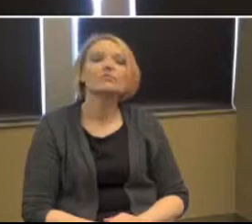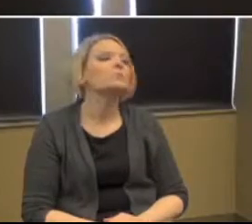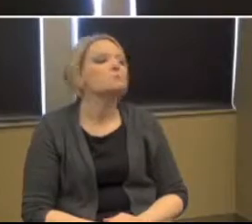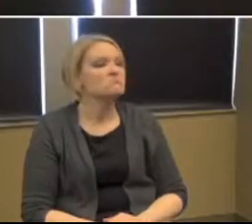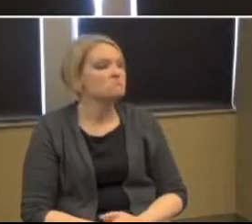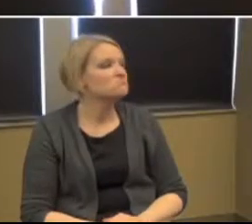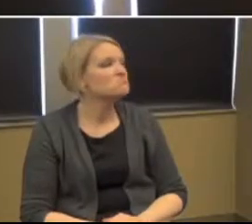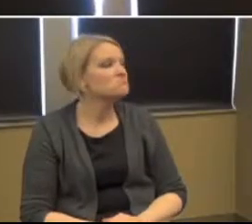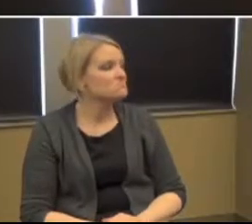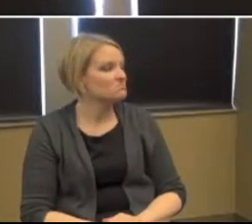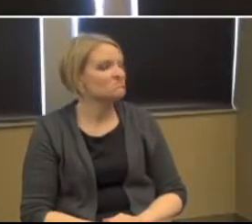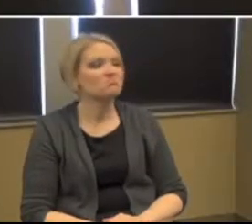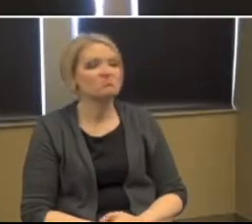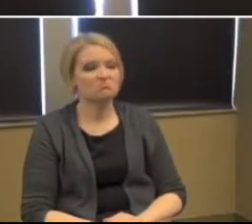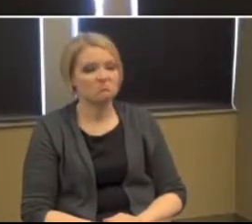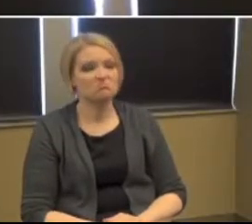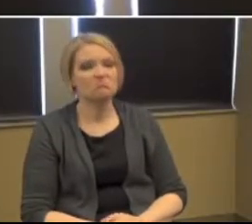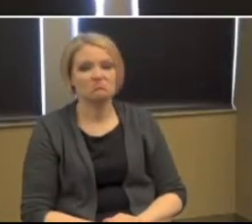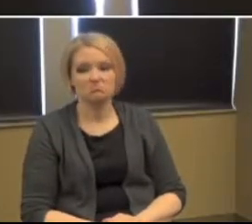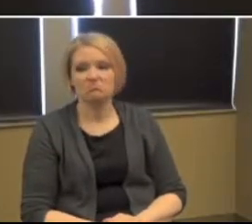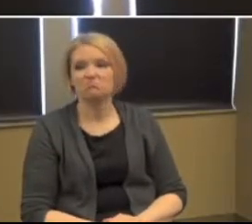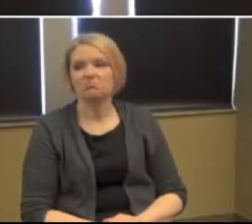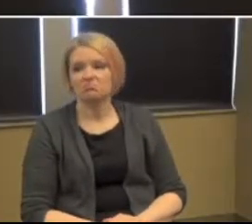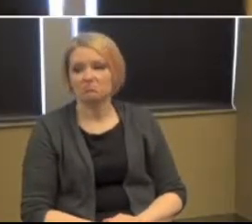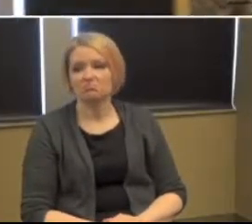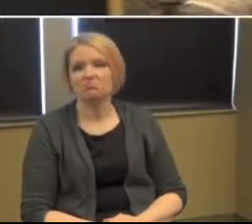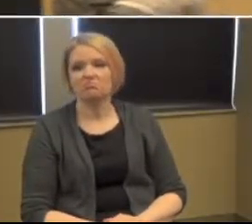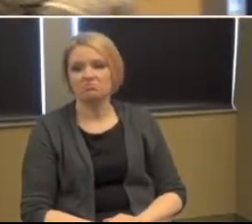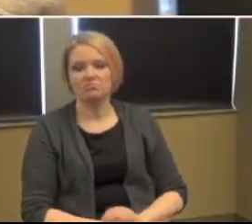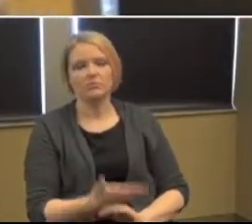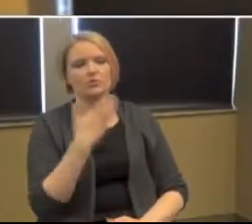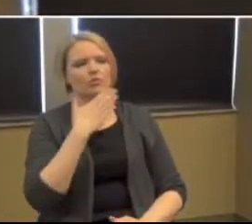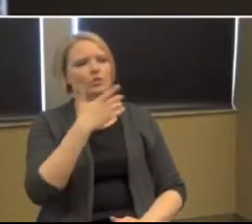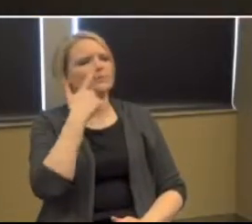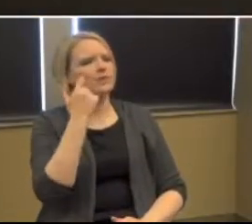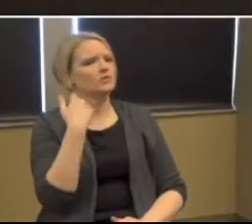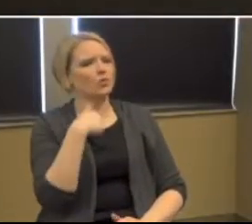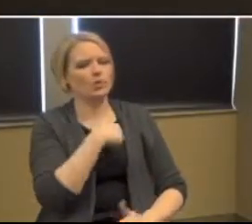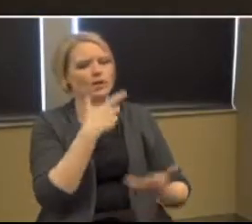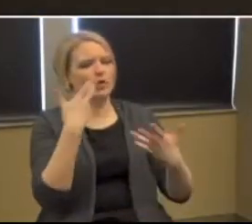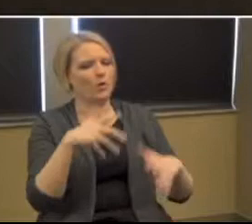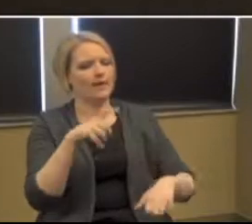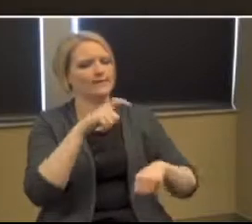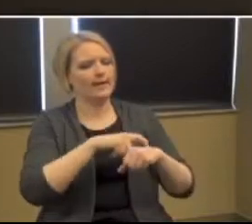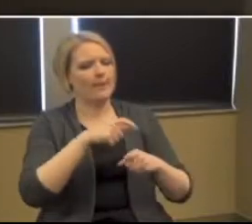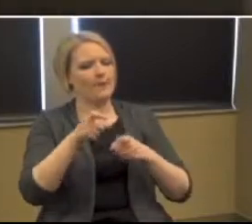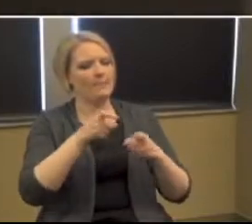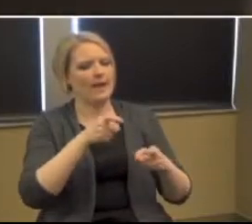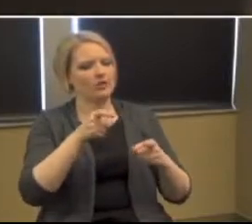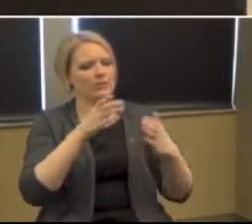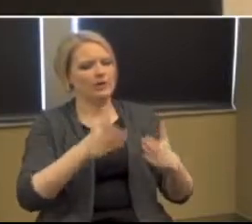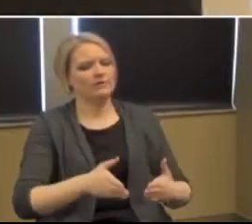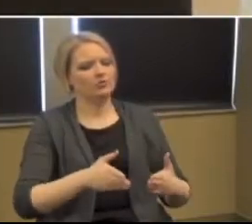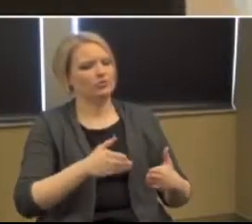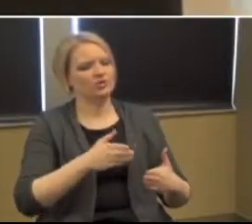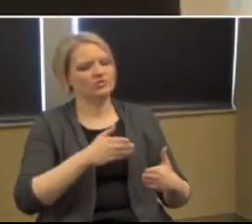Yeah? Good. Because we don't want time management to end like this.